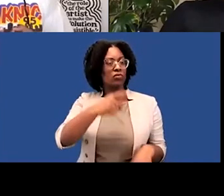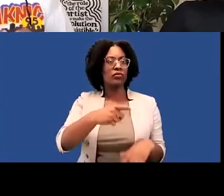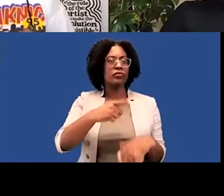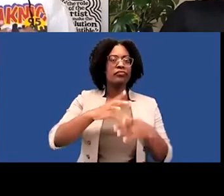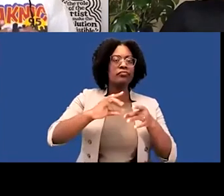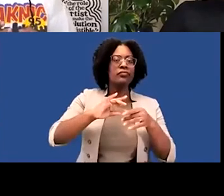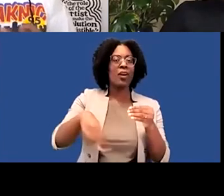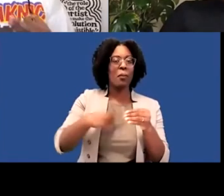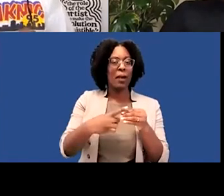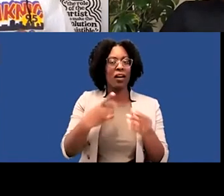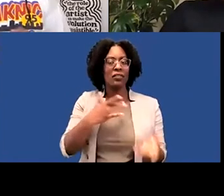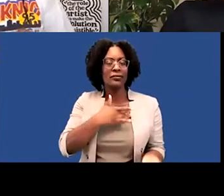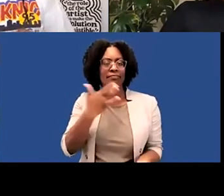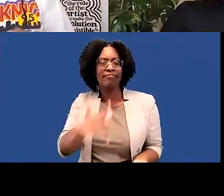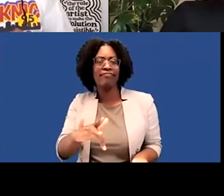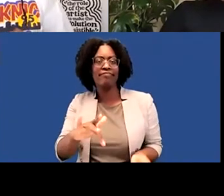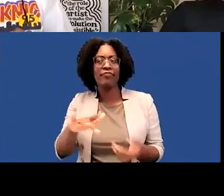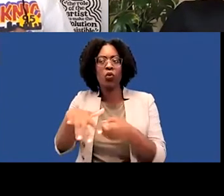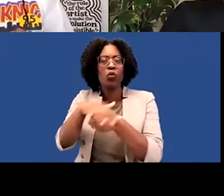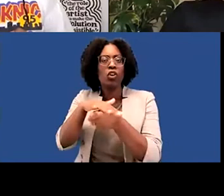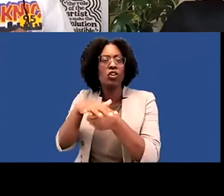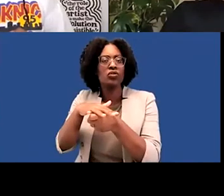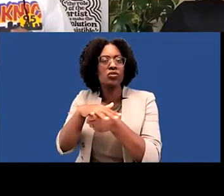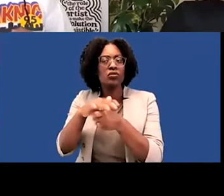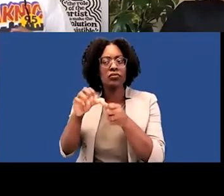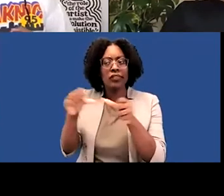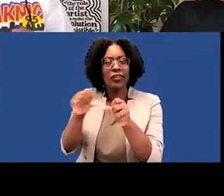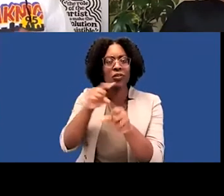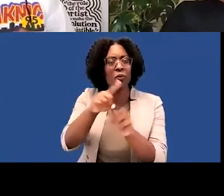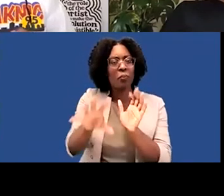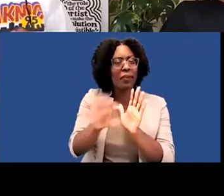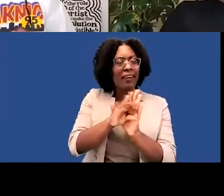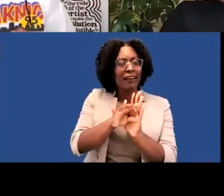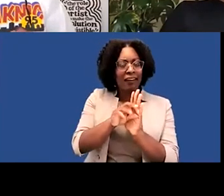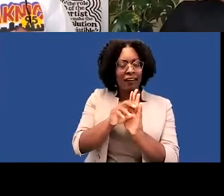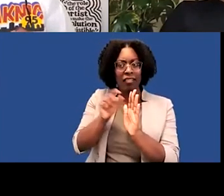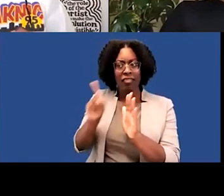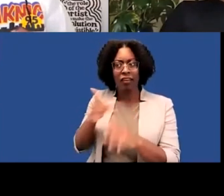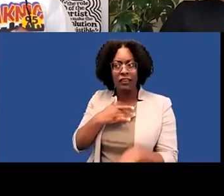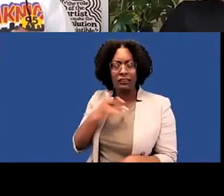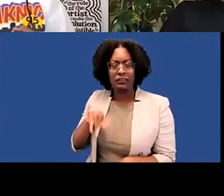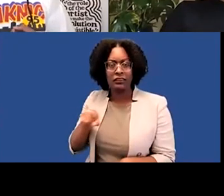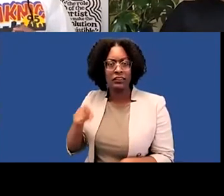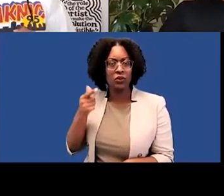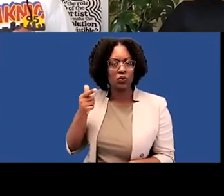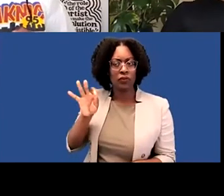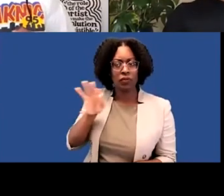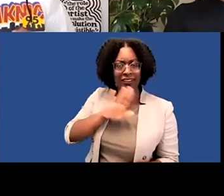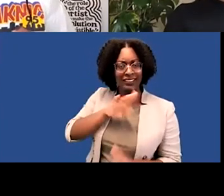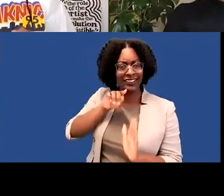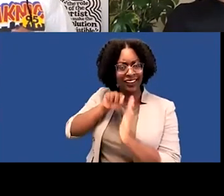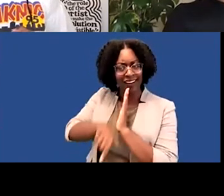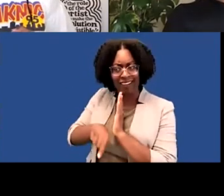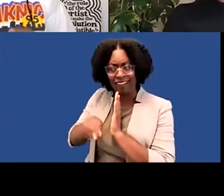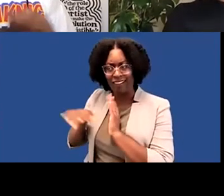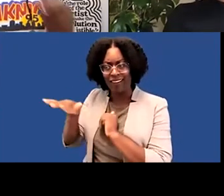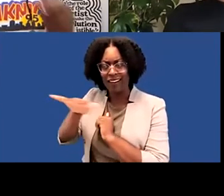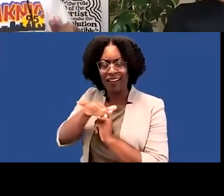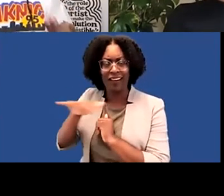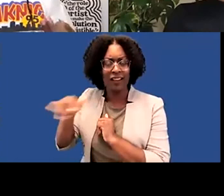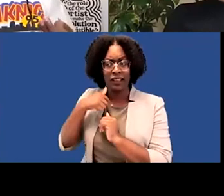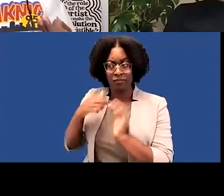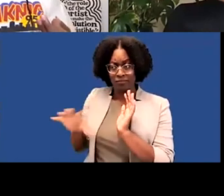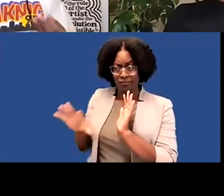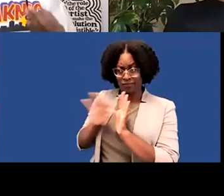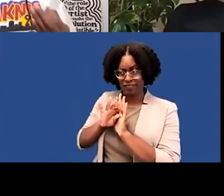and thinking about what it meant to answer an invitation to document a space that so many are mourning. On really a